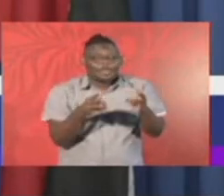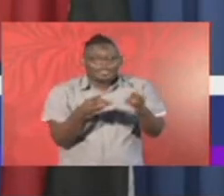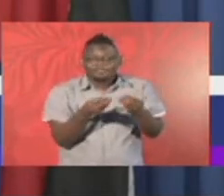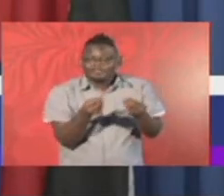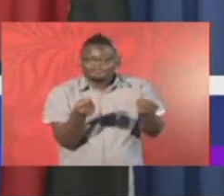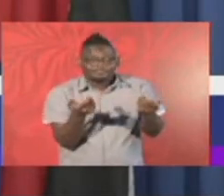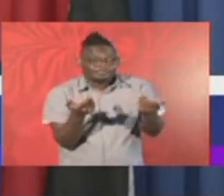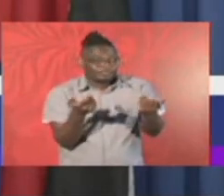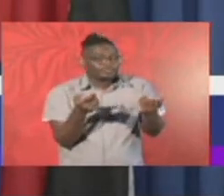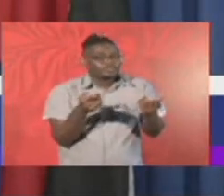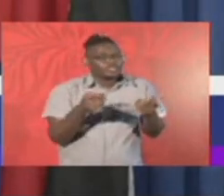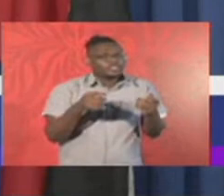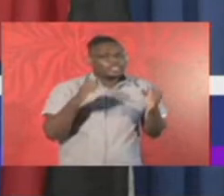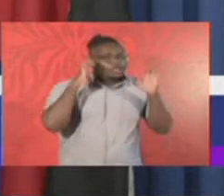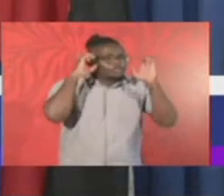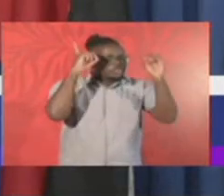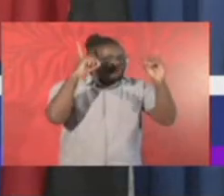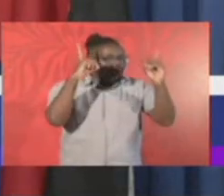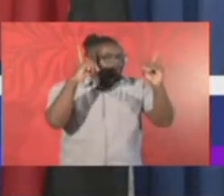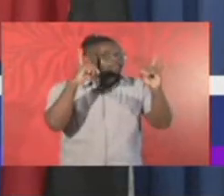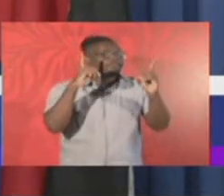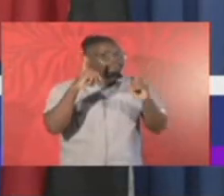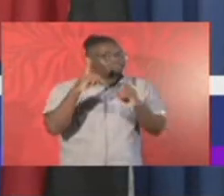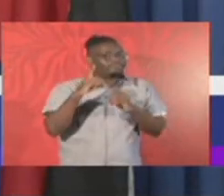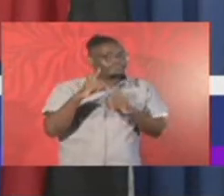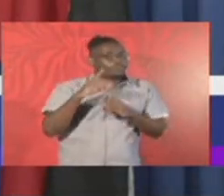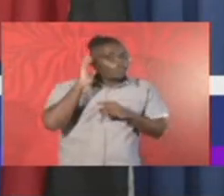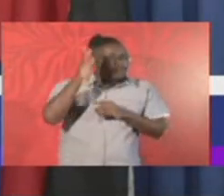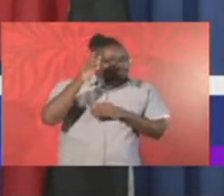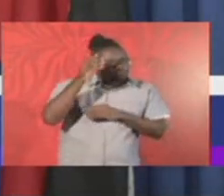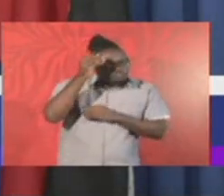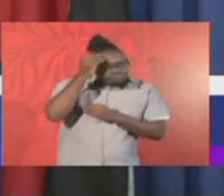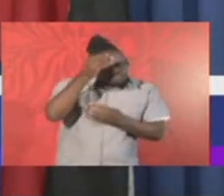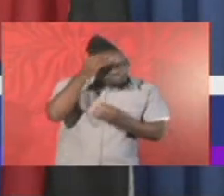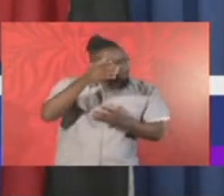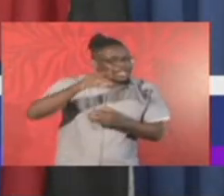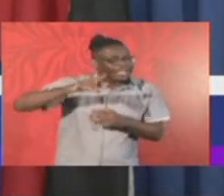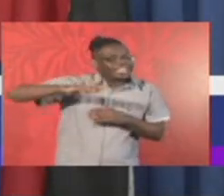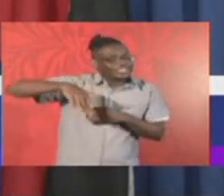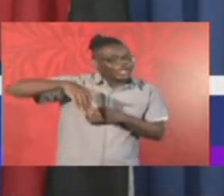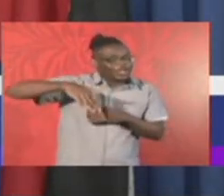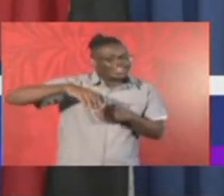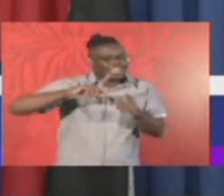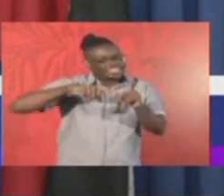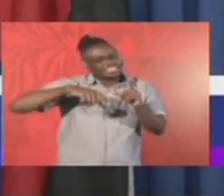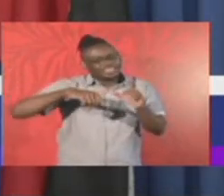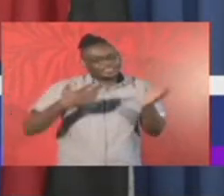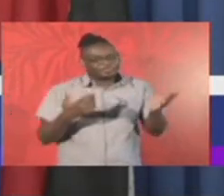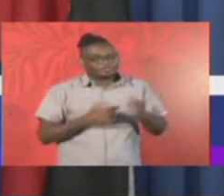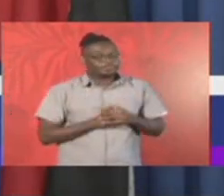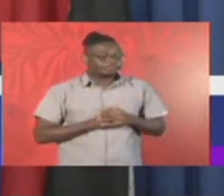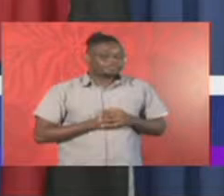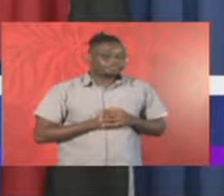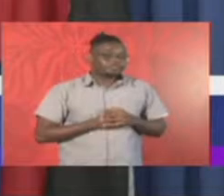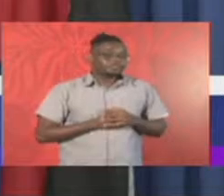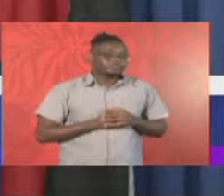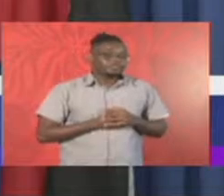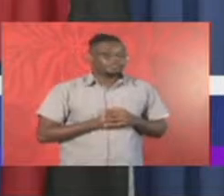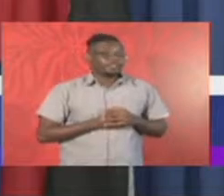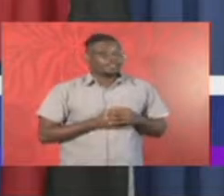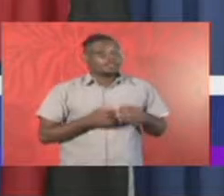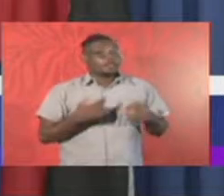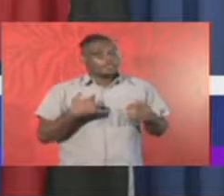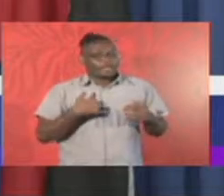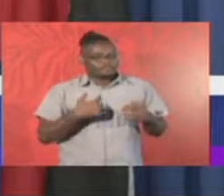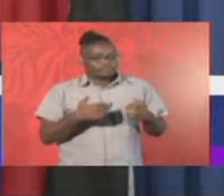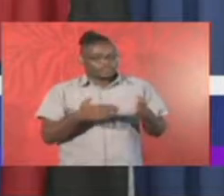the near future. It means that we are asking that those children be